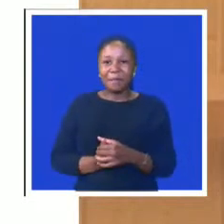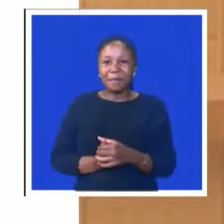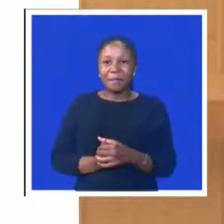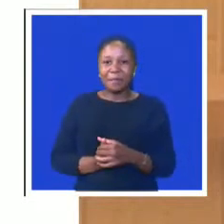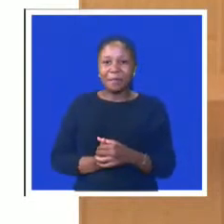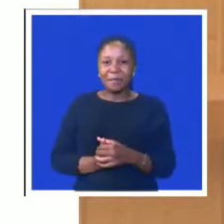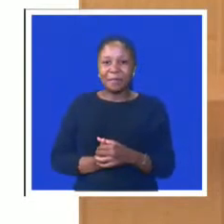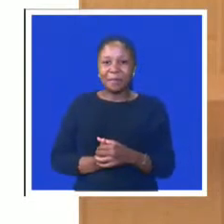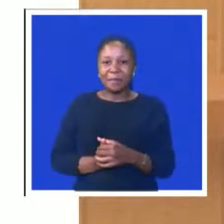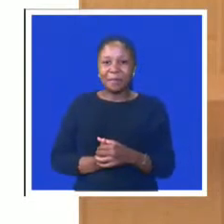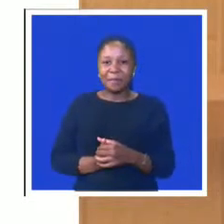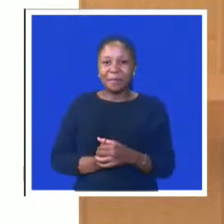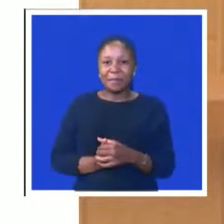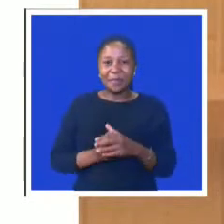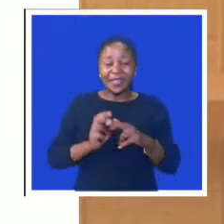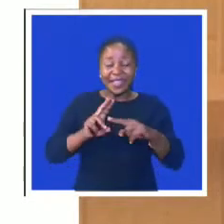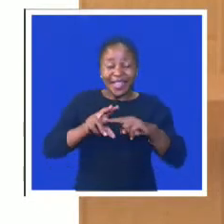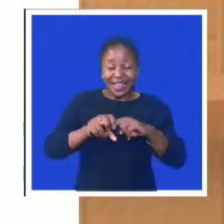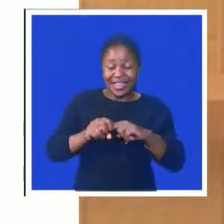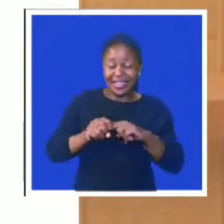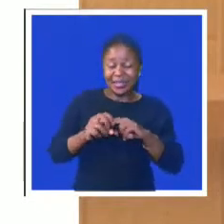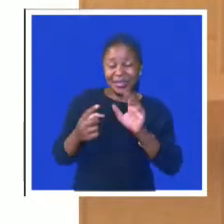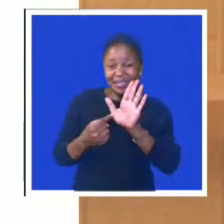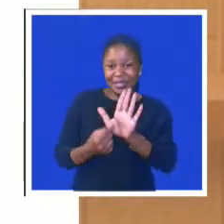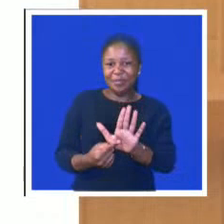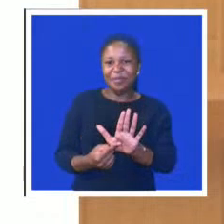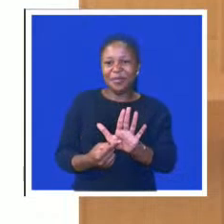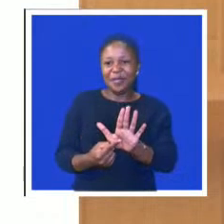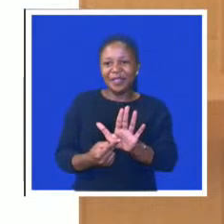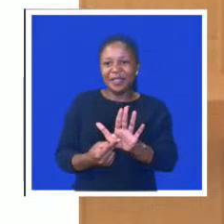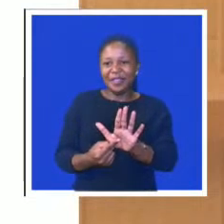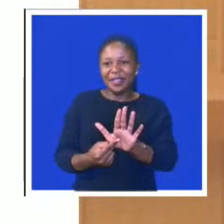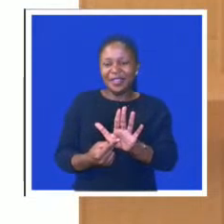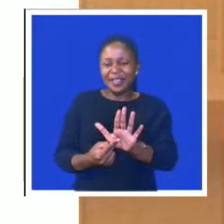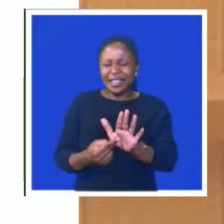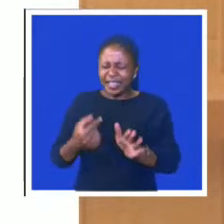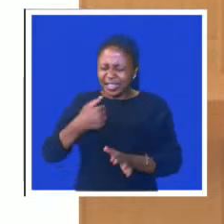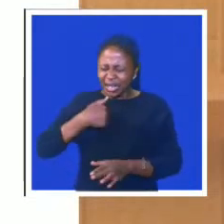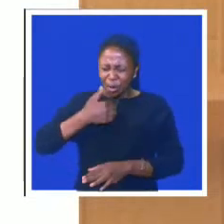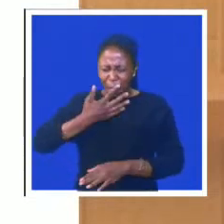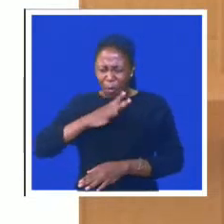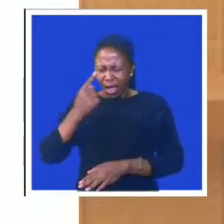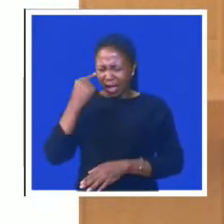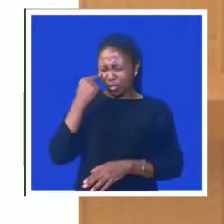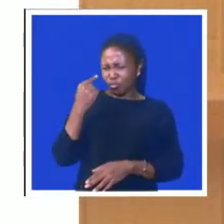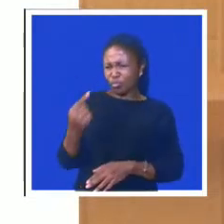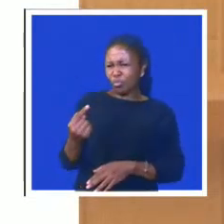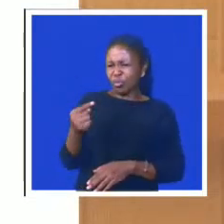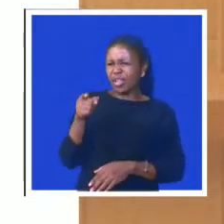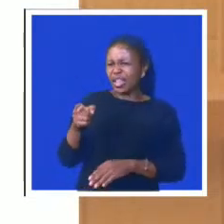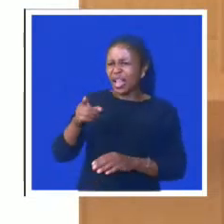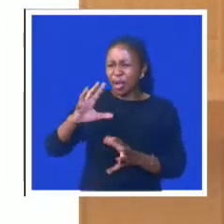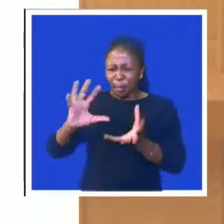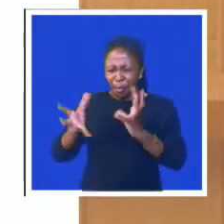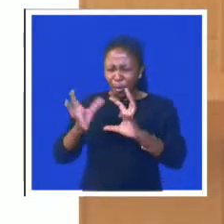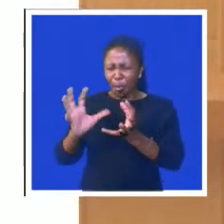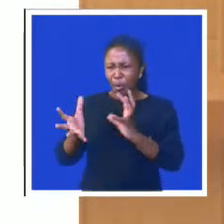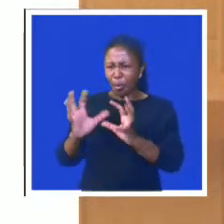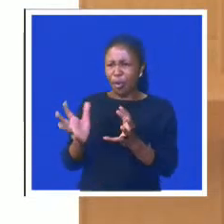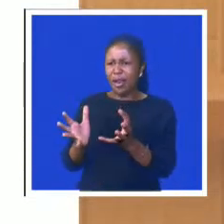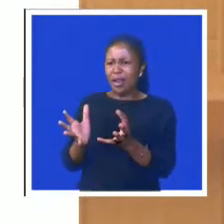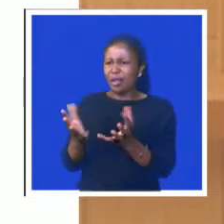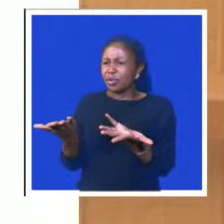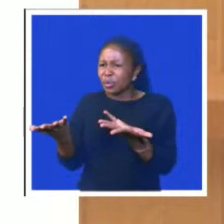In our next example, again, we need to focus at the position of the ball and